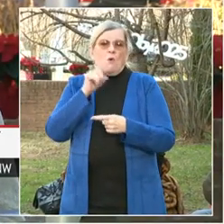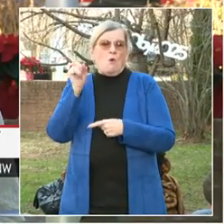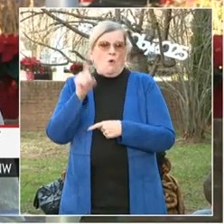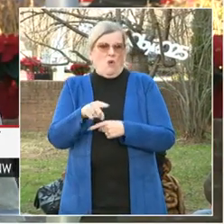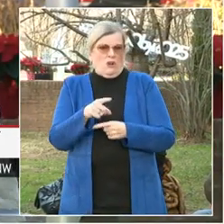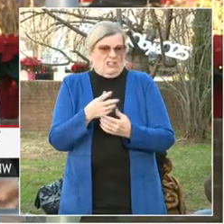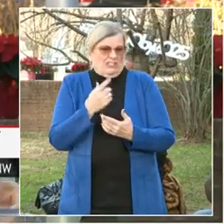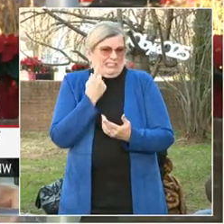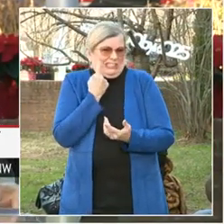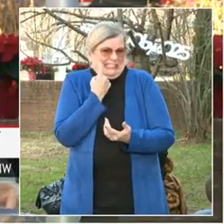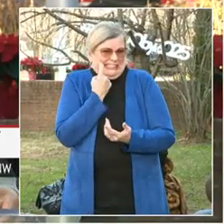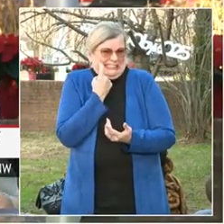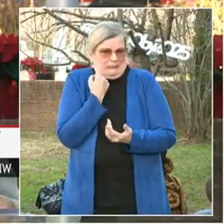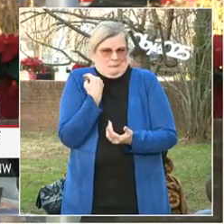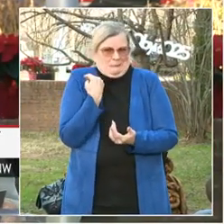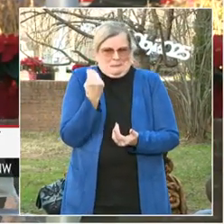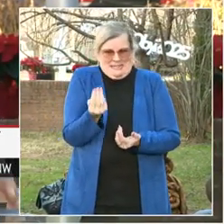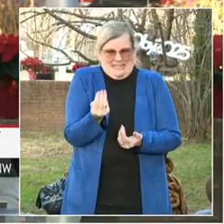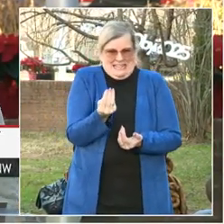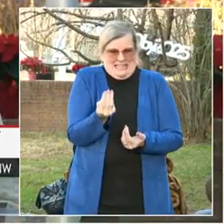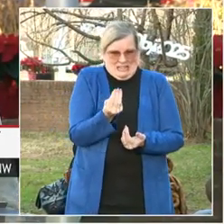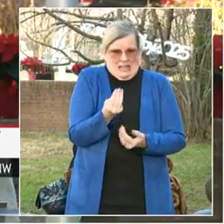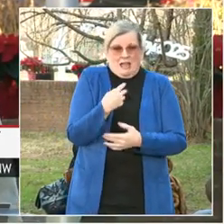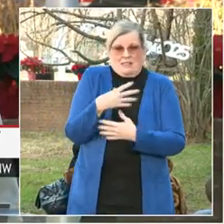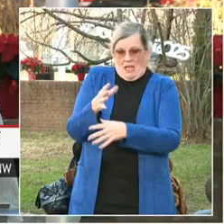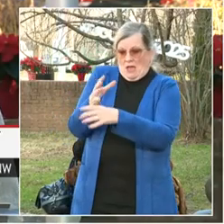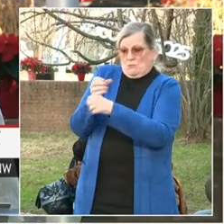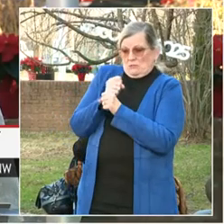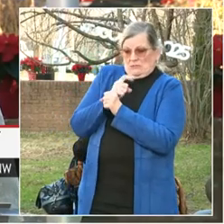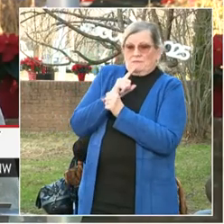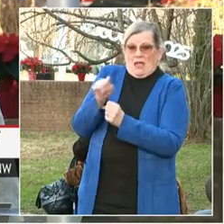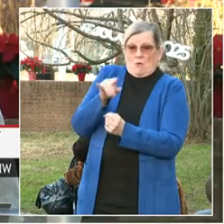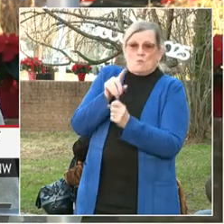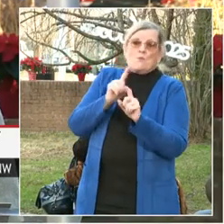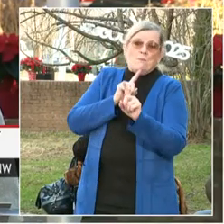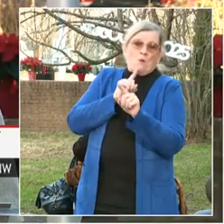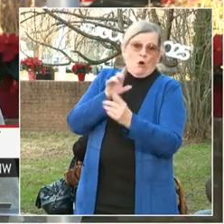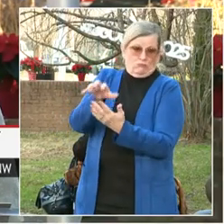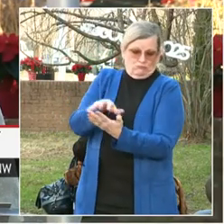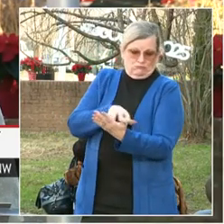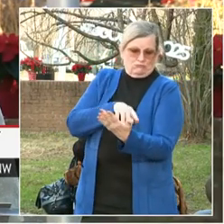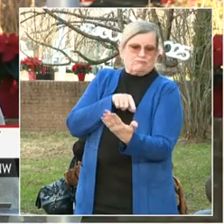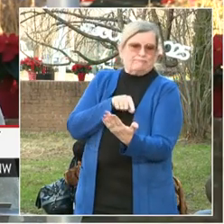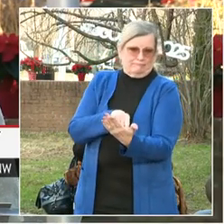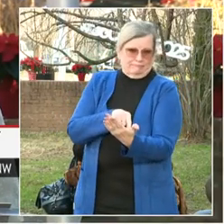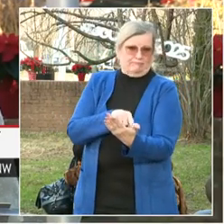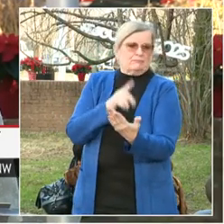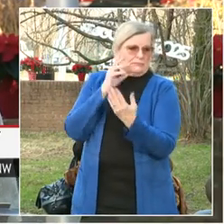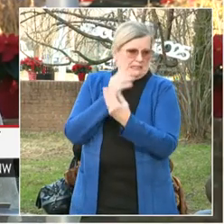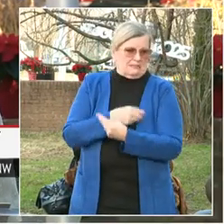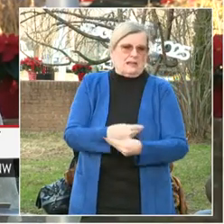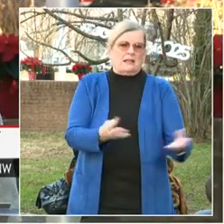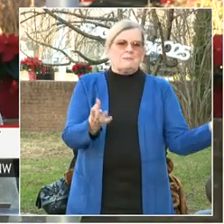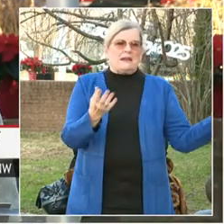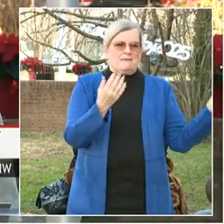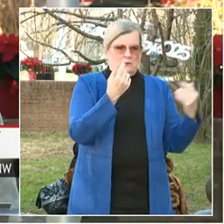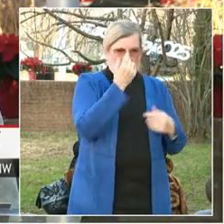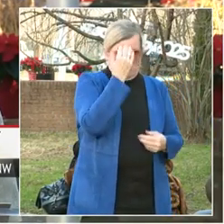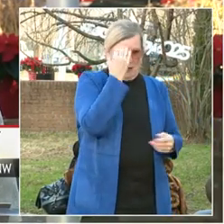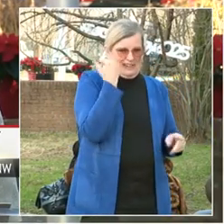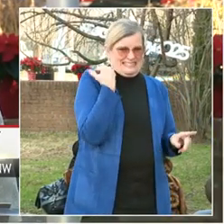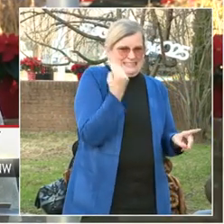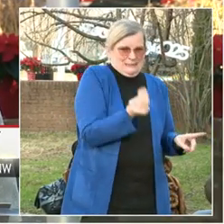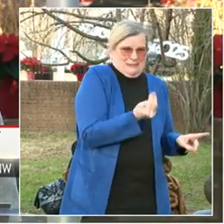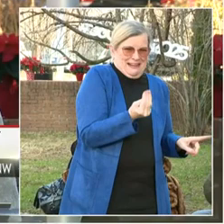I received the report that I commissioned to examine any concerns with